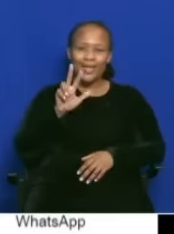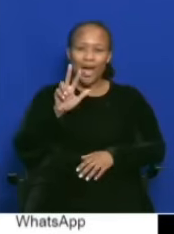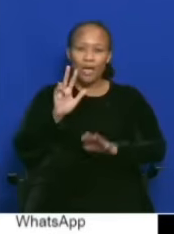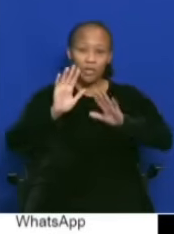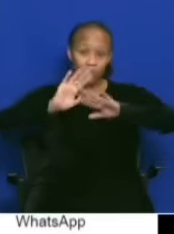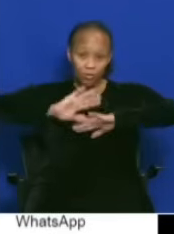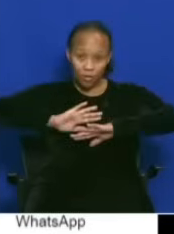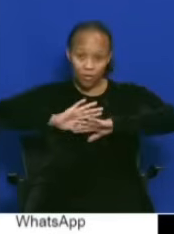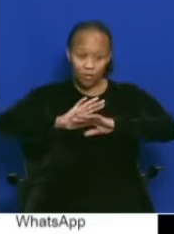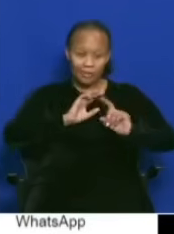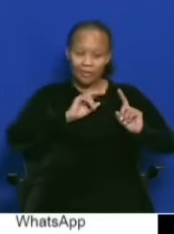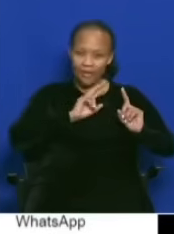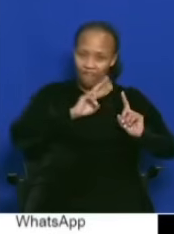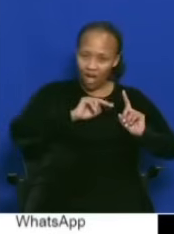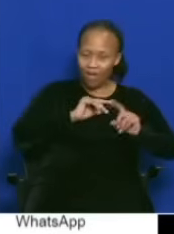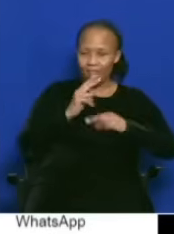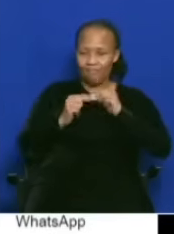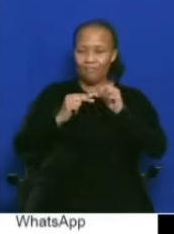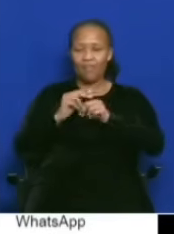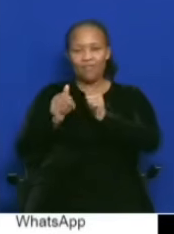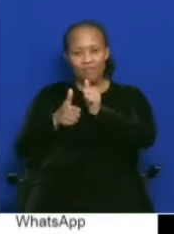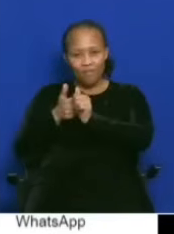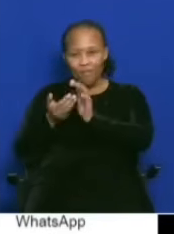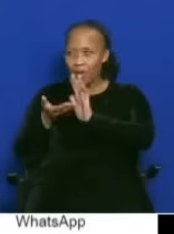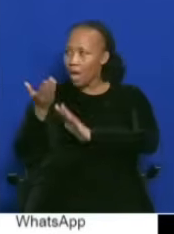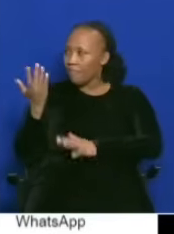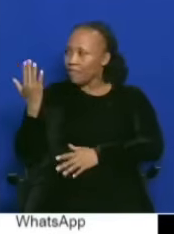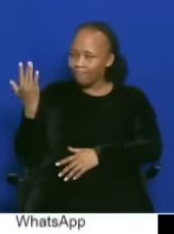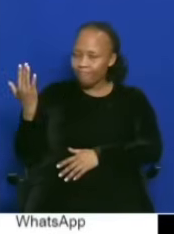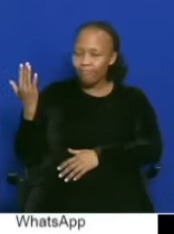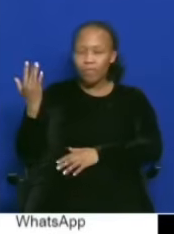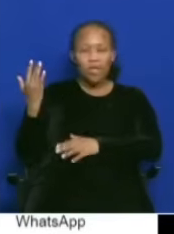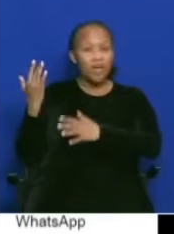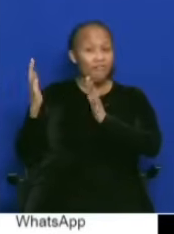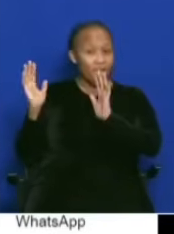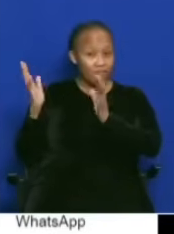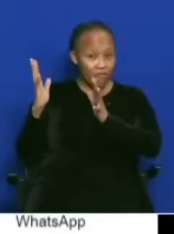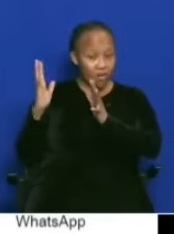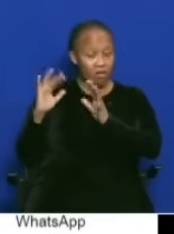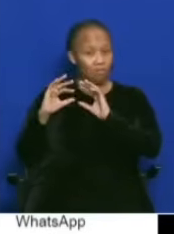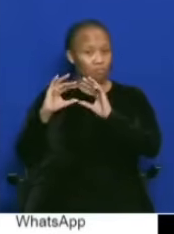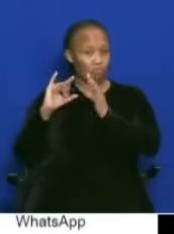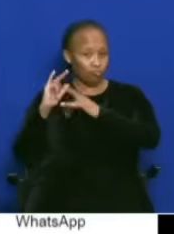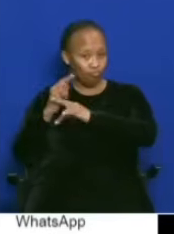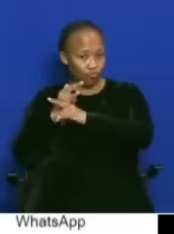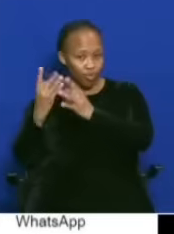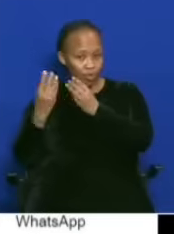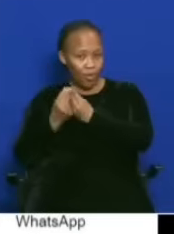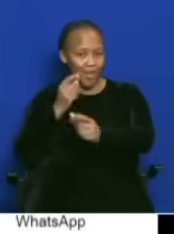up. Bro, did you manage to chat to the guy?